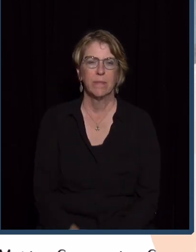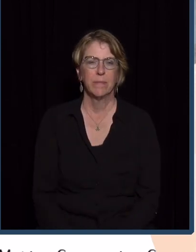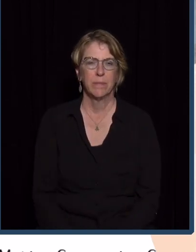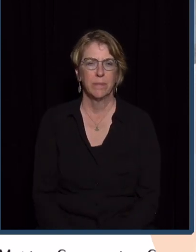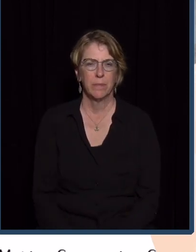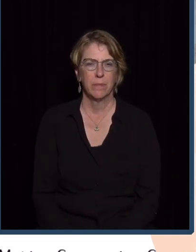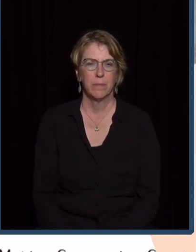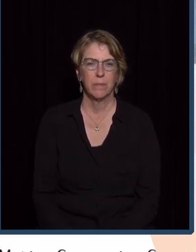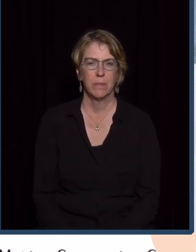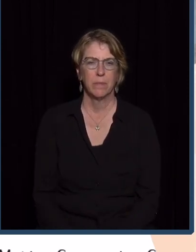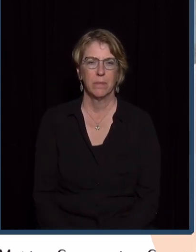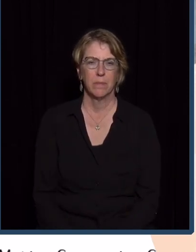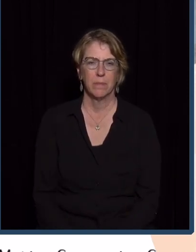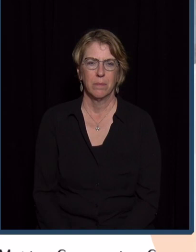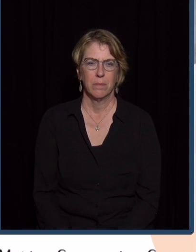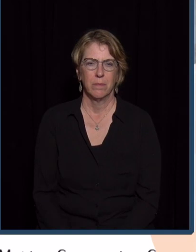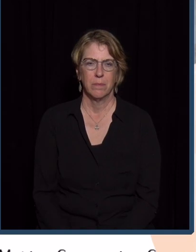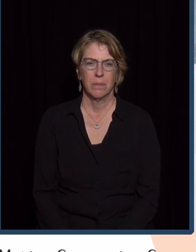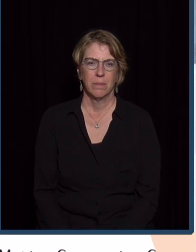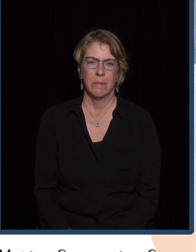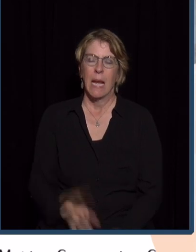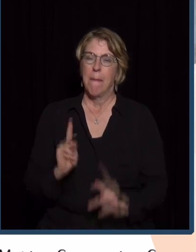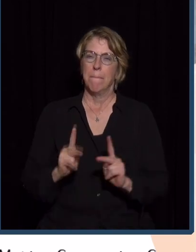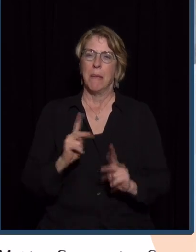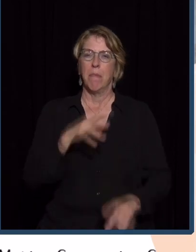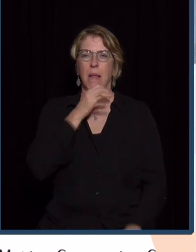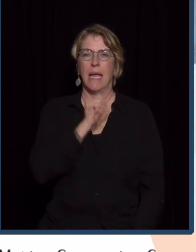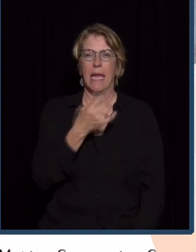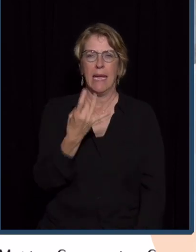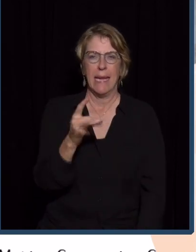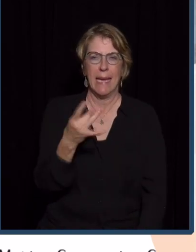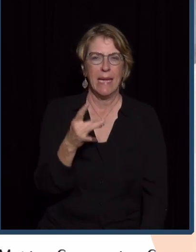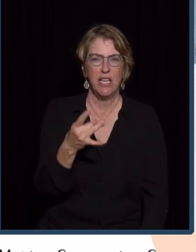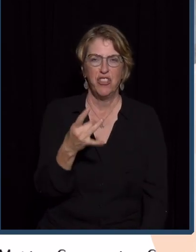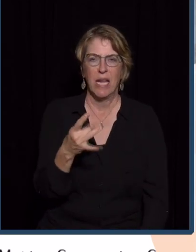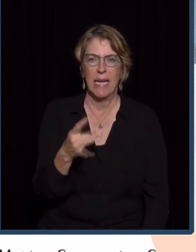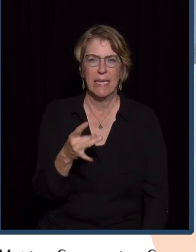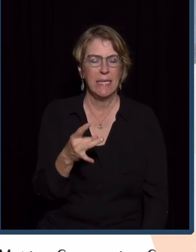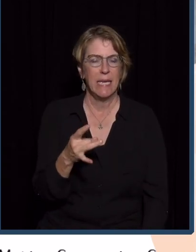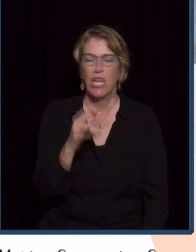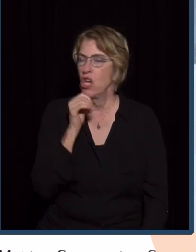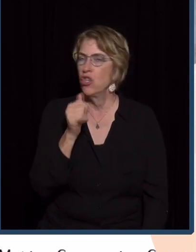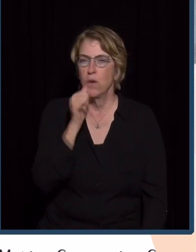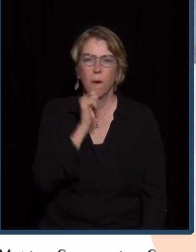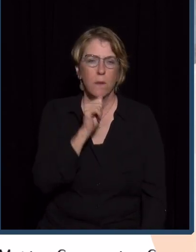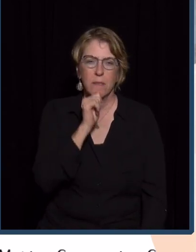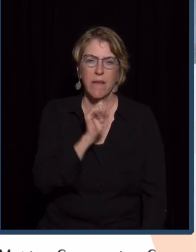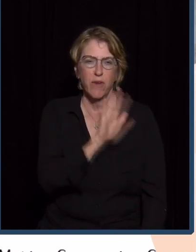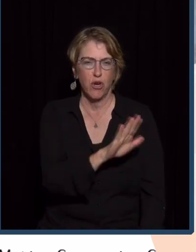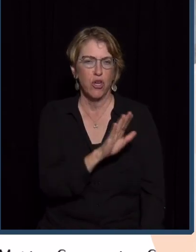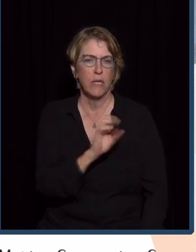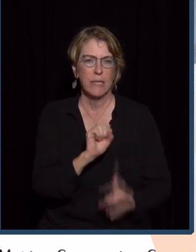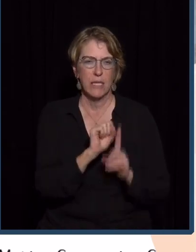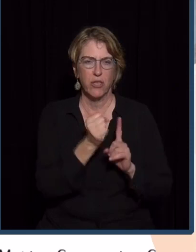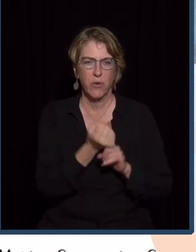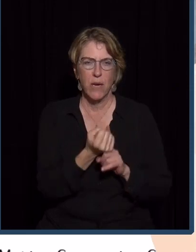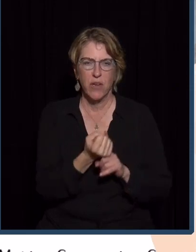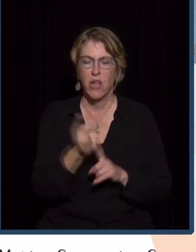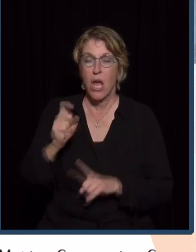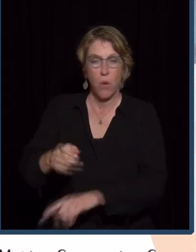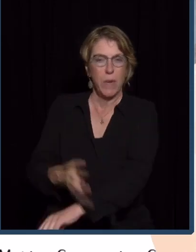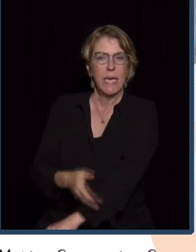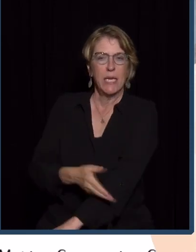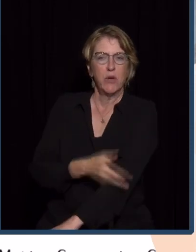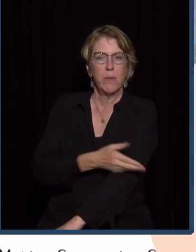Not many 18-year-olds go through the ordeal that she had to go through. It is what we all need to be better at,